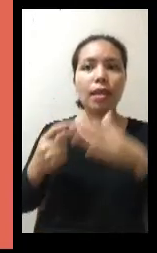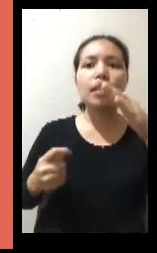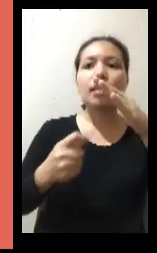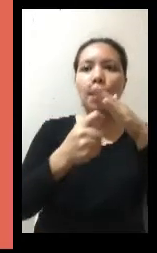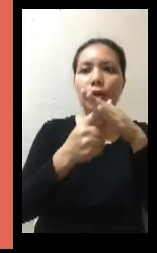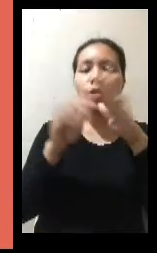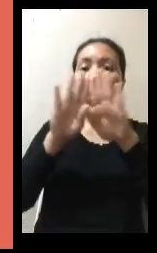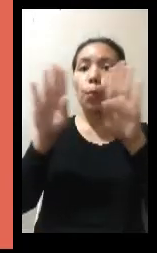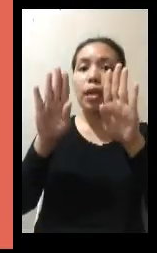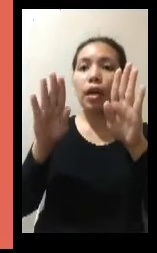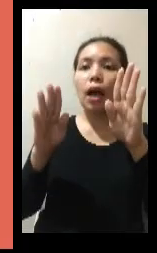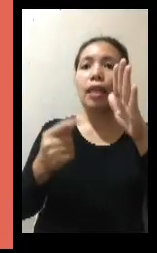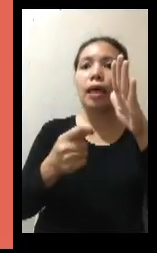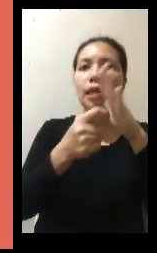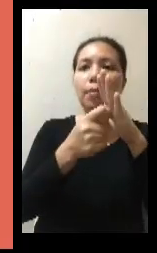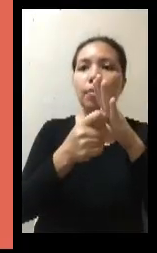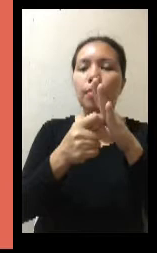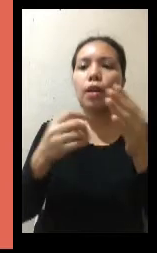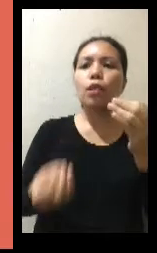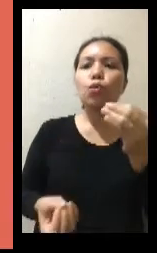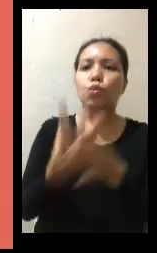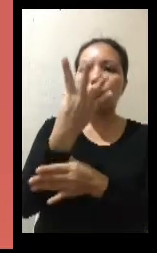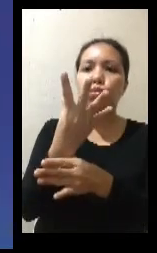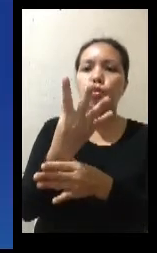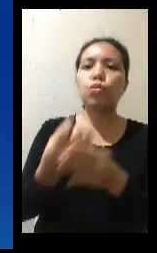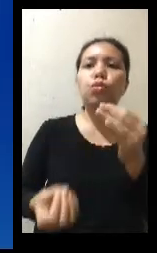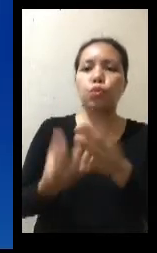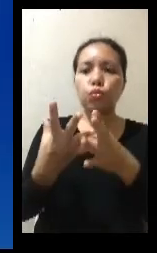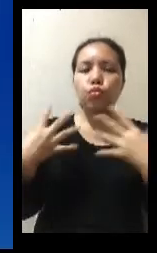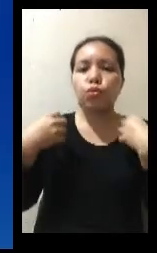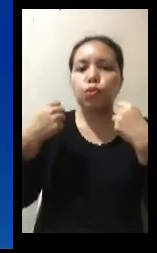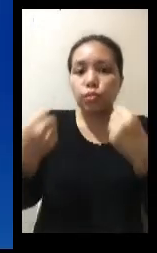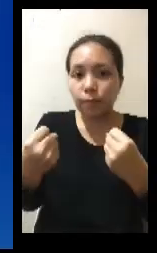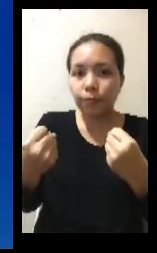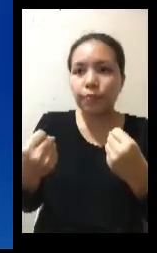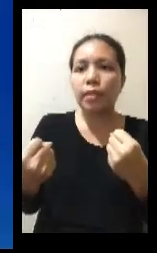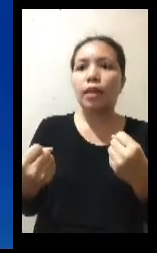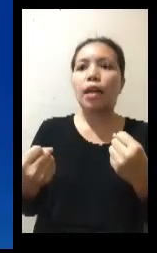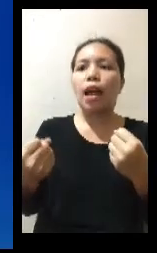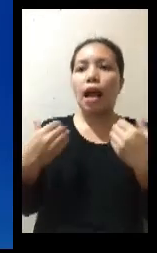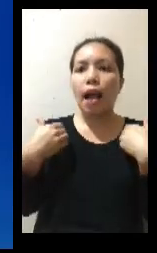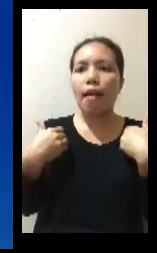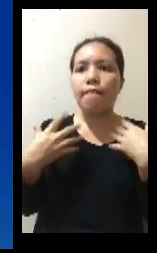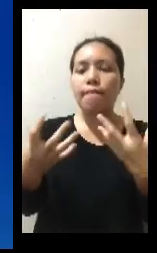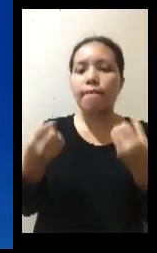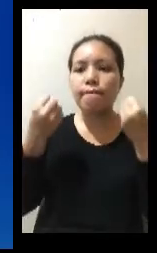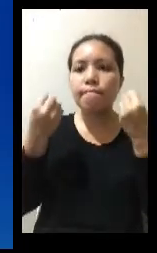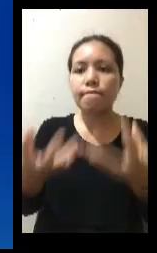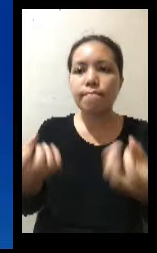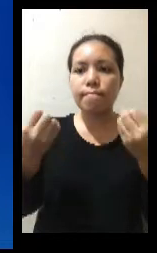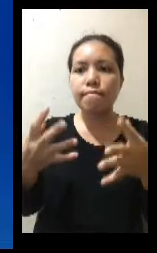at the top of a volcano is called crater. When a volcano erupts explosively or when the magma